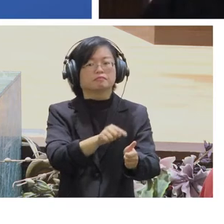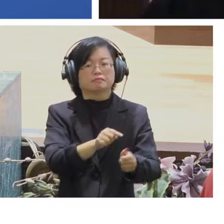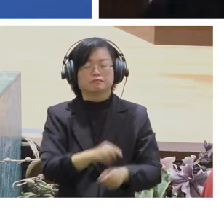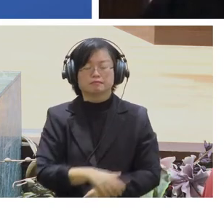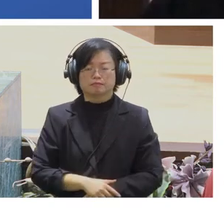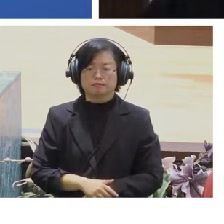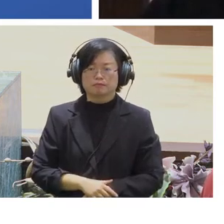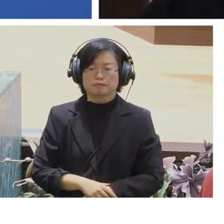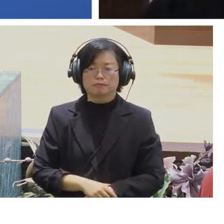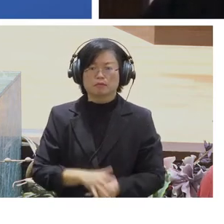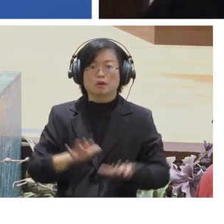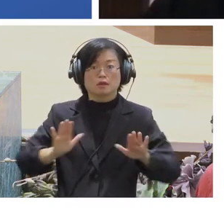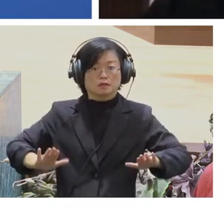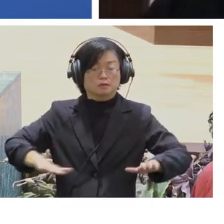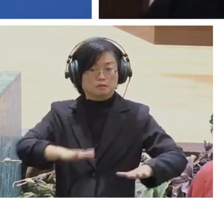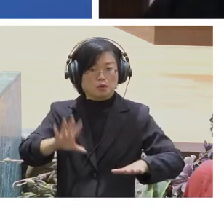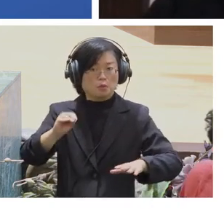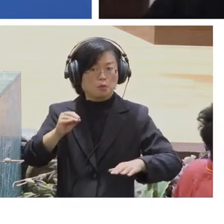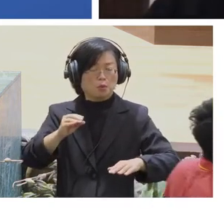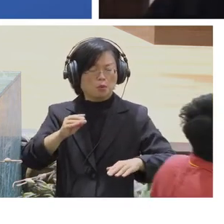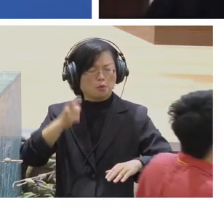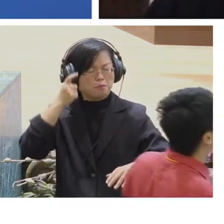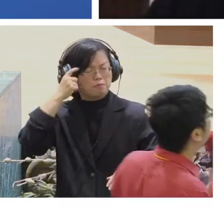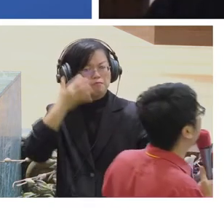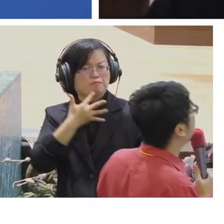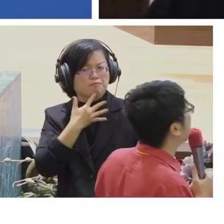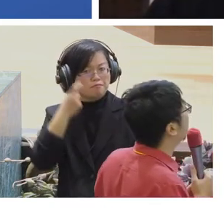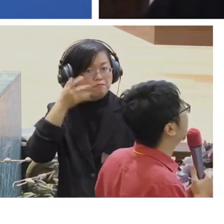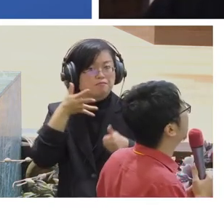Okay, I think we thank you for today's speech.